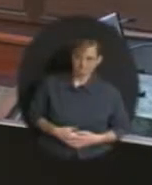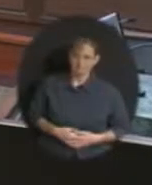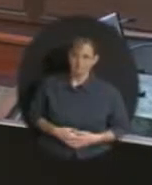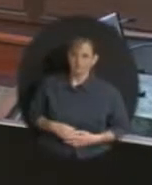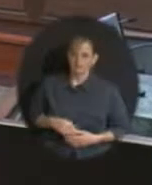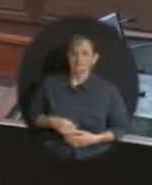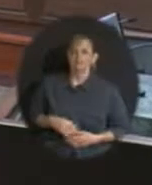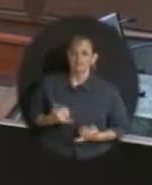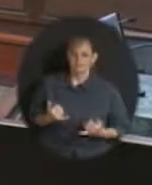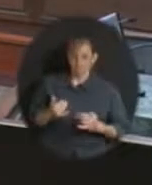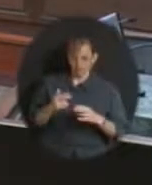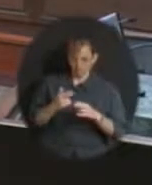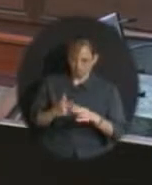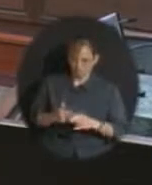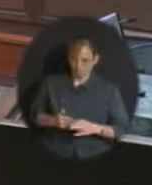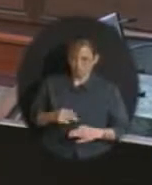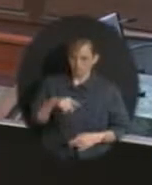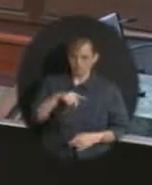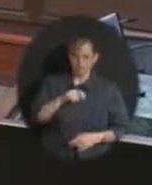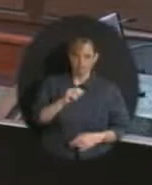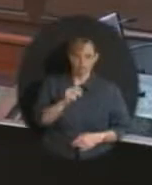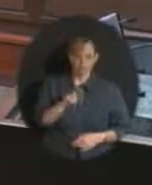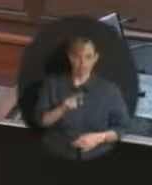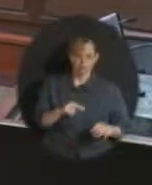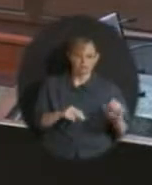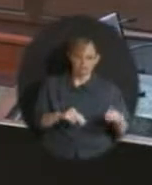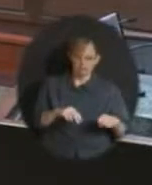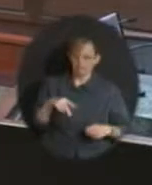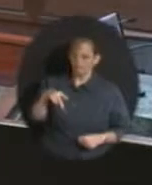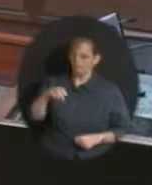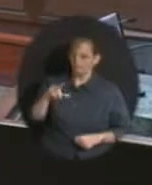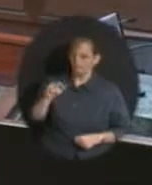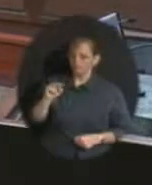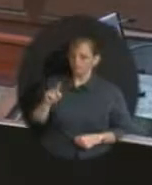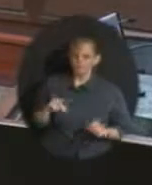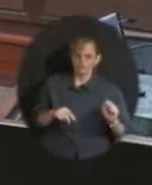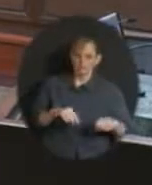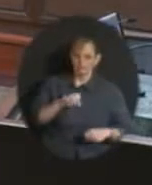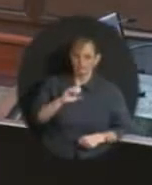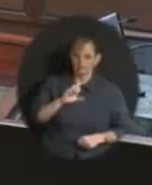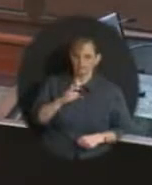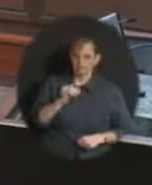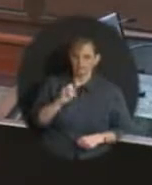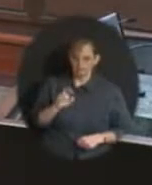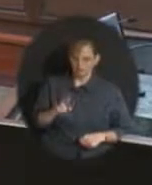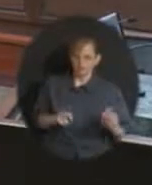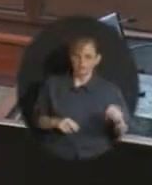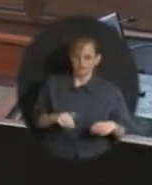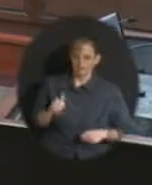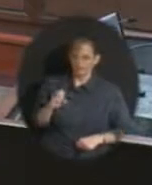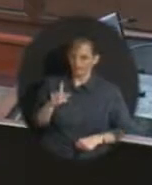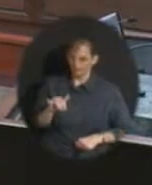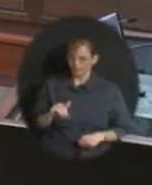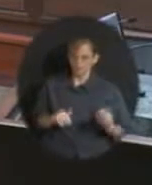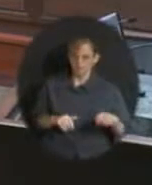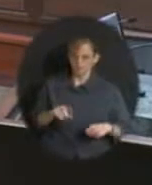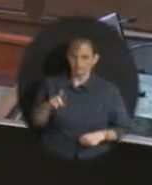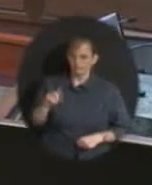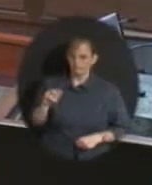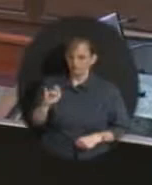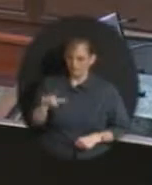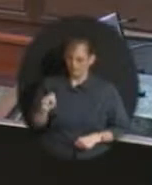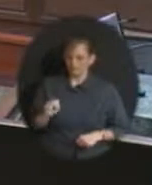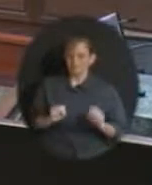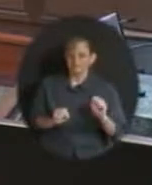Ms. Hibbs? Mr. Parker? Yes? Mr. Poland? Yes. Mr. Shear? Yes. Ms. Ashley? Yes. Dr. Daniels? Yes. Mrs.